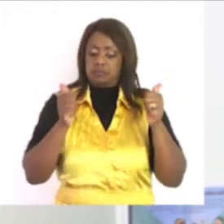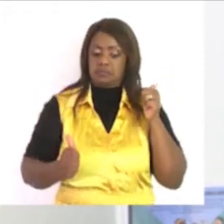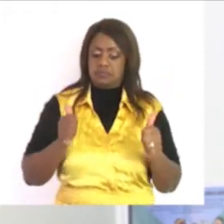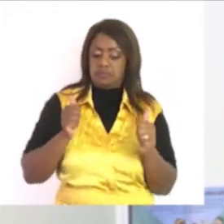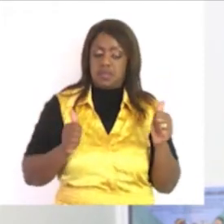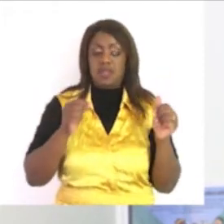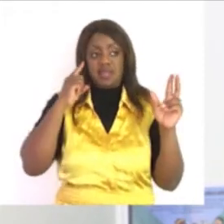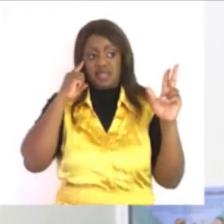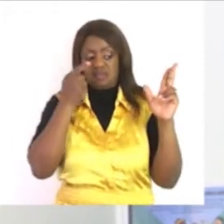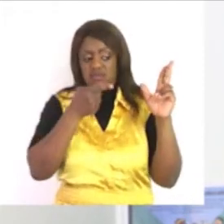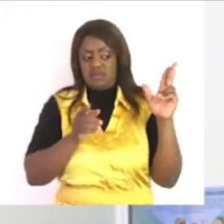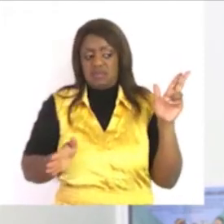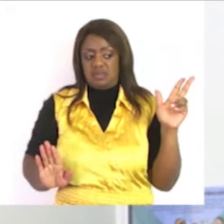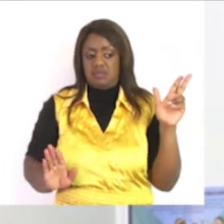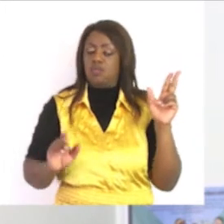is